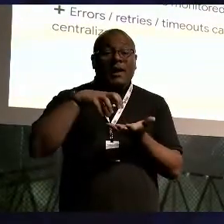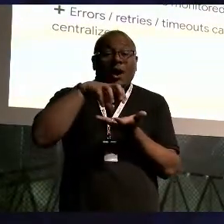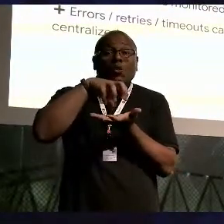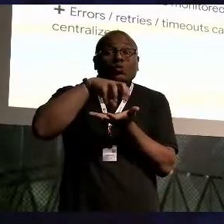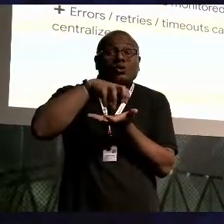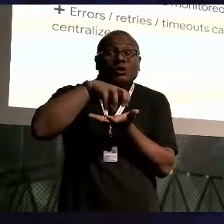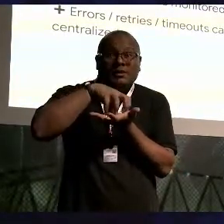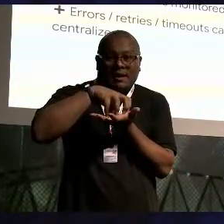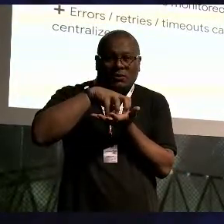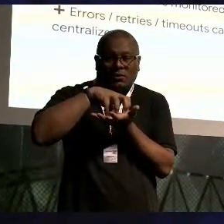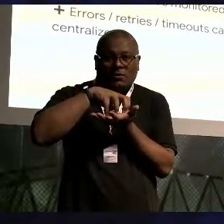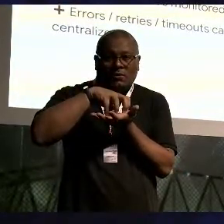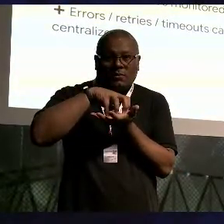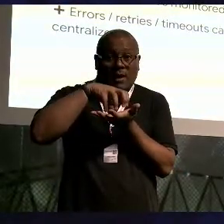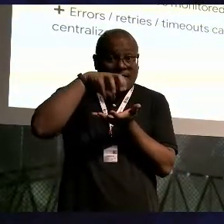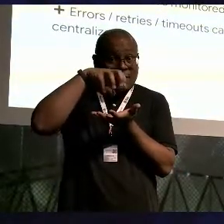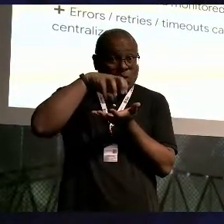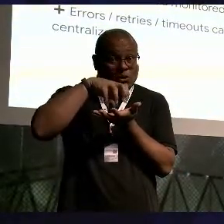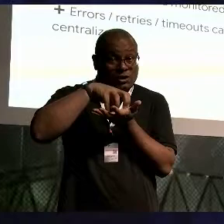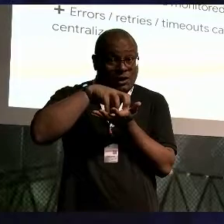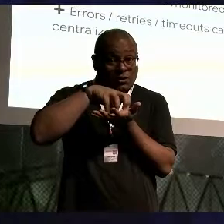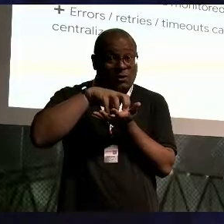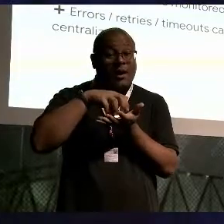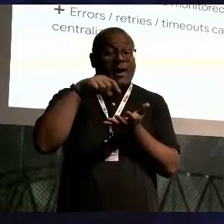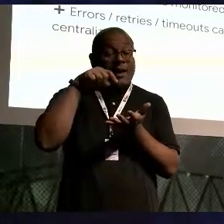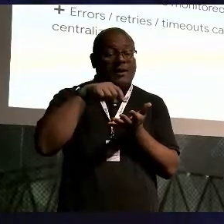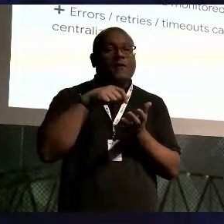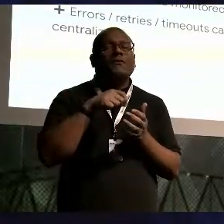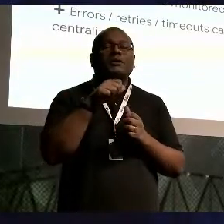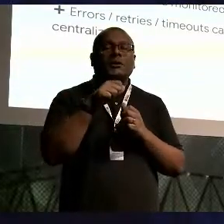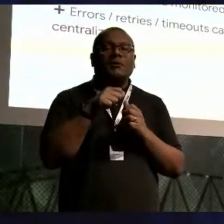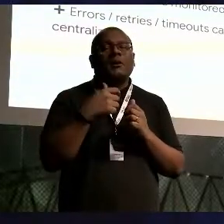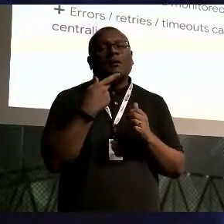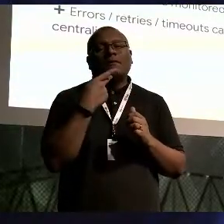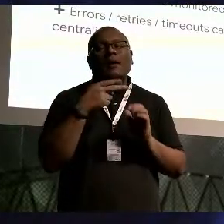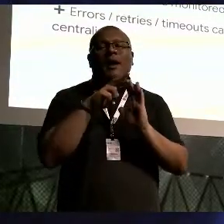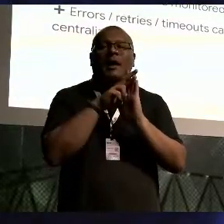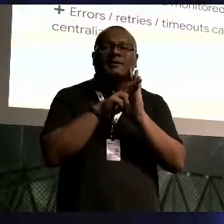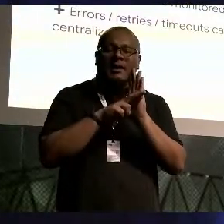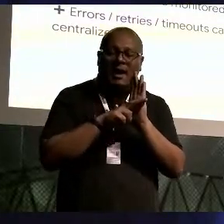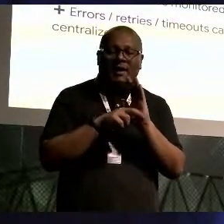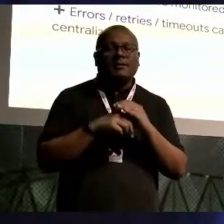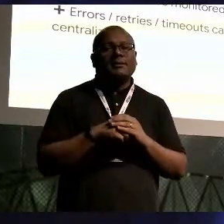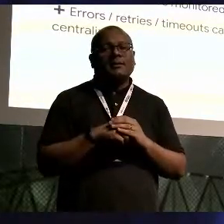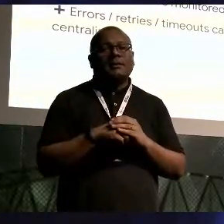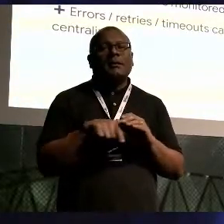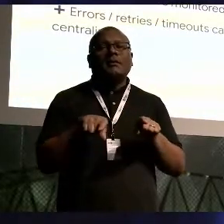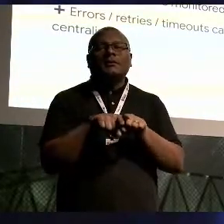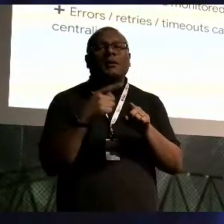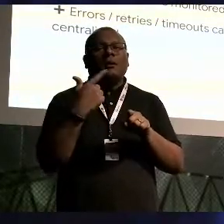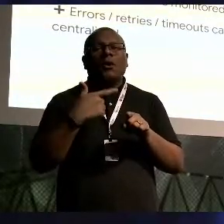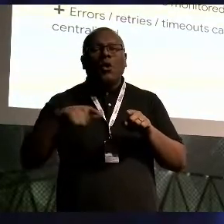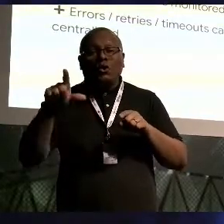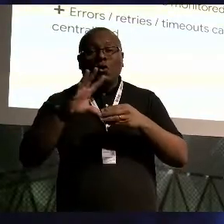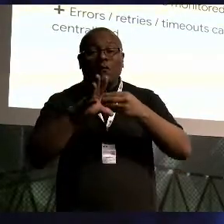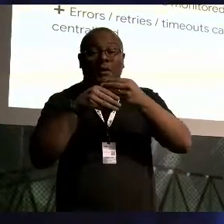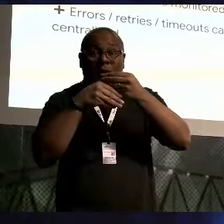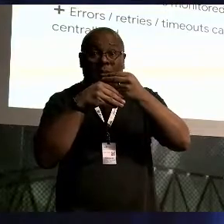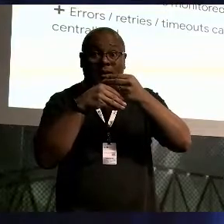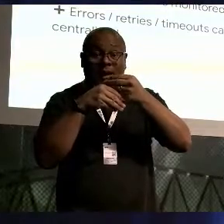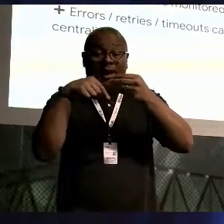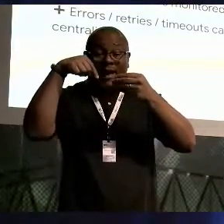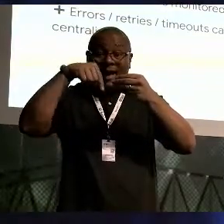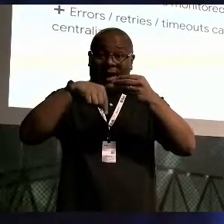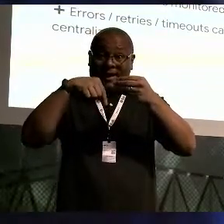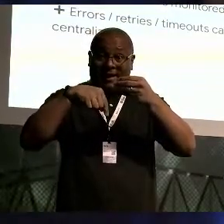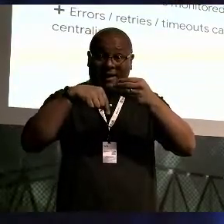them. So you don't have to implement each of these policies in each service. Instead, you can implement